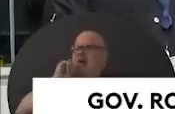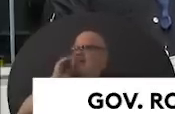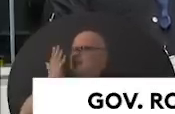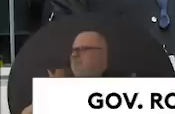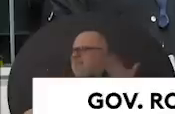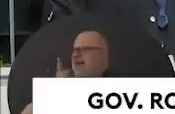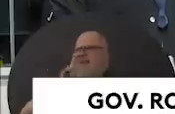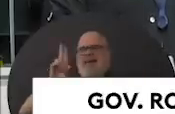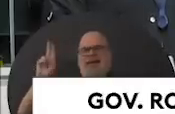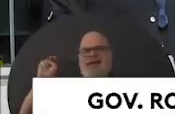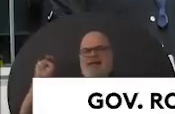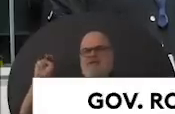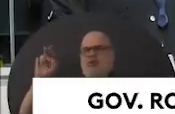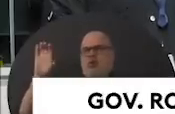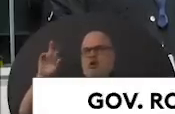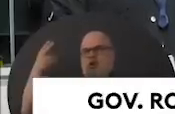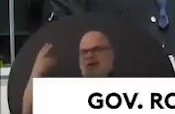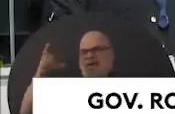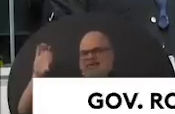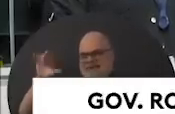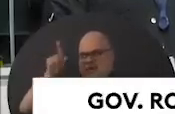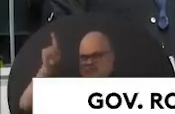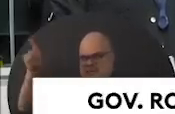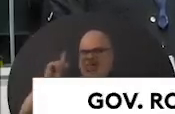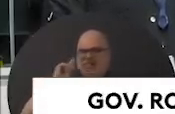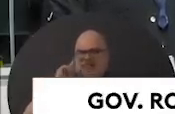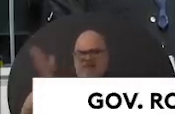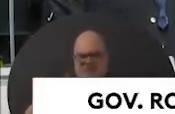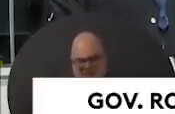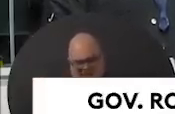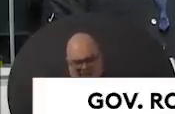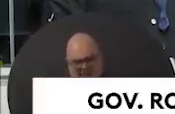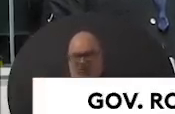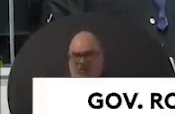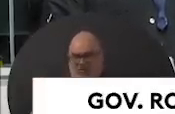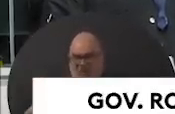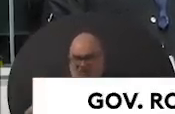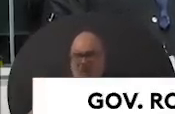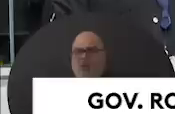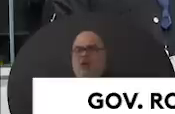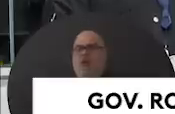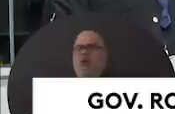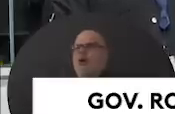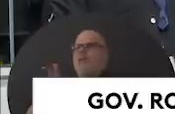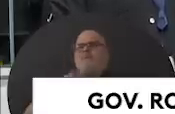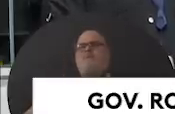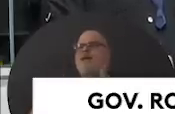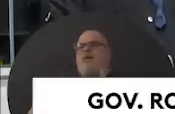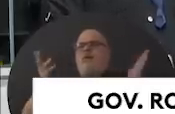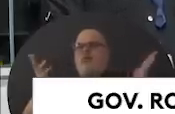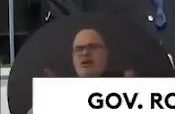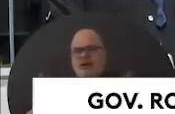on the National Hurricane Center to go enter Florida about Taylor County. And it's important to know what that means. That